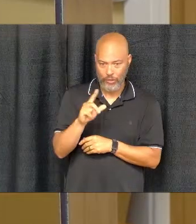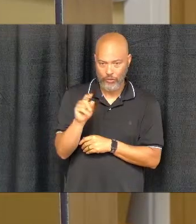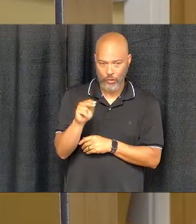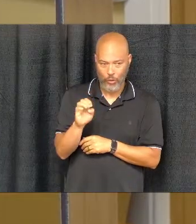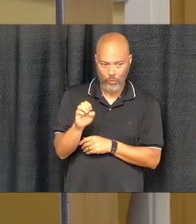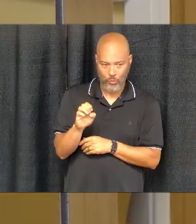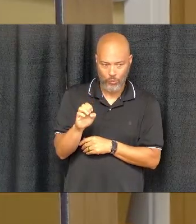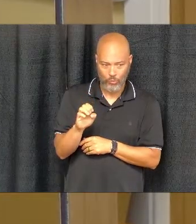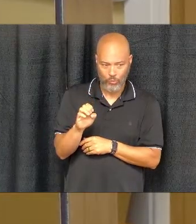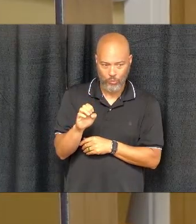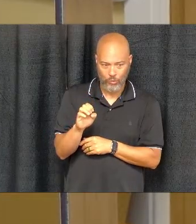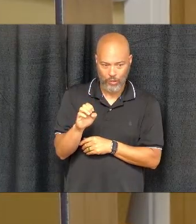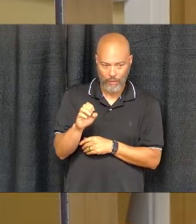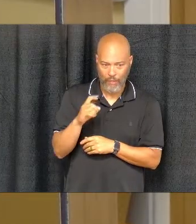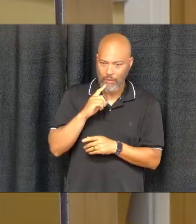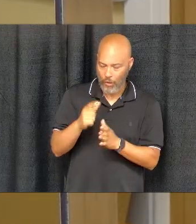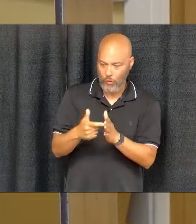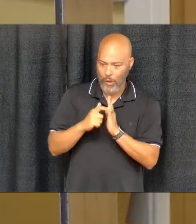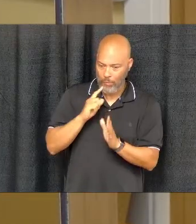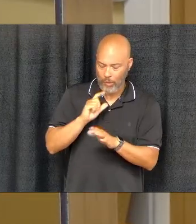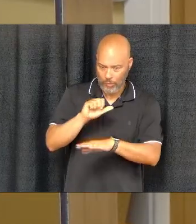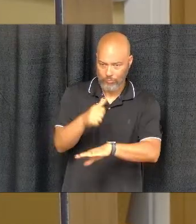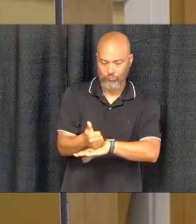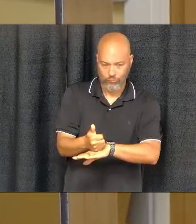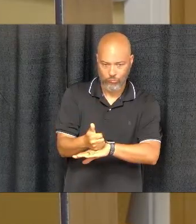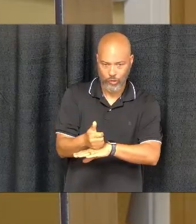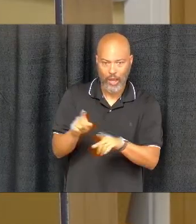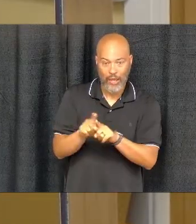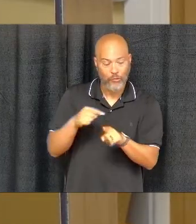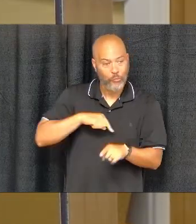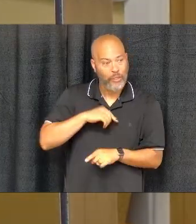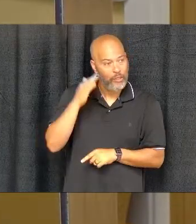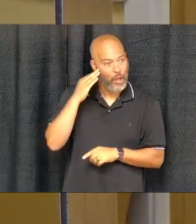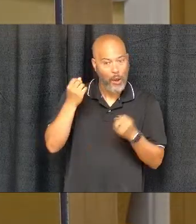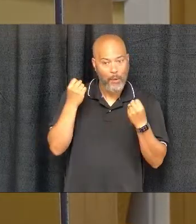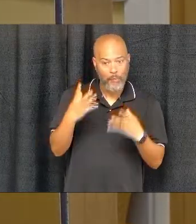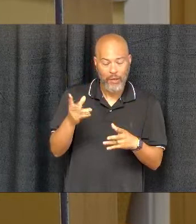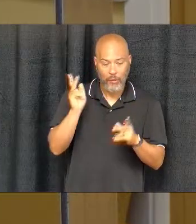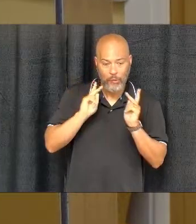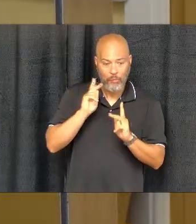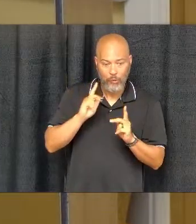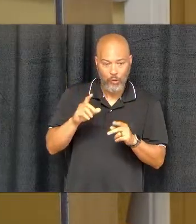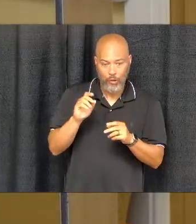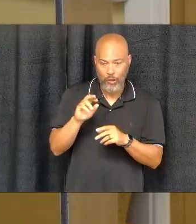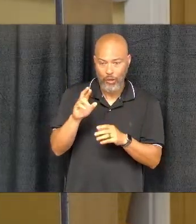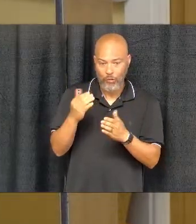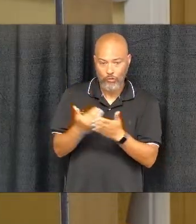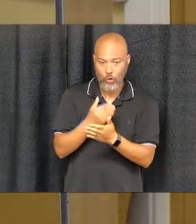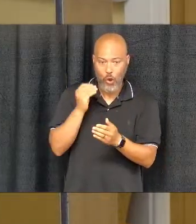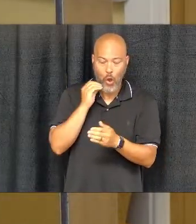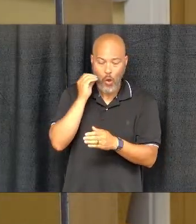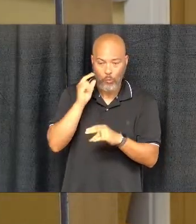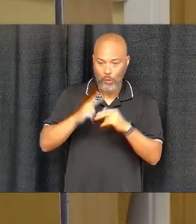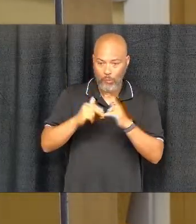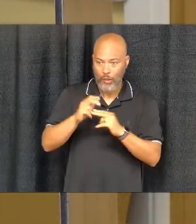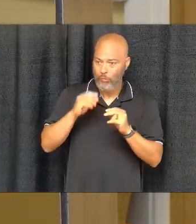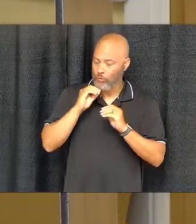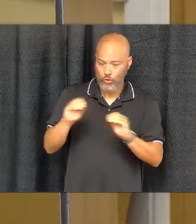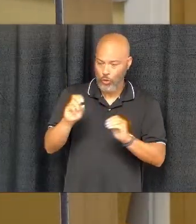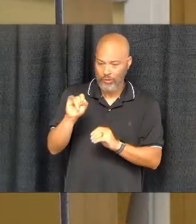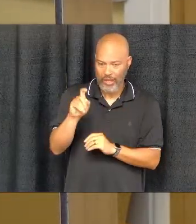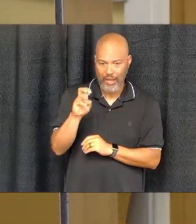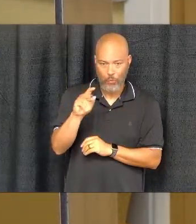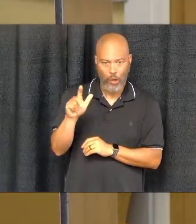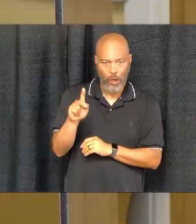that they are mandatory to be put in. As we know that many of the residential new homes that have been built over there, no sidewalks have